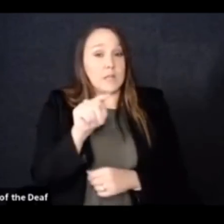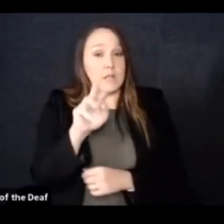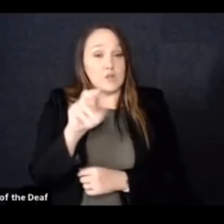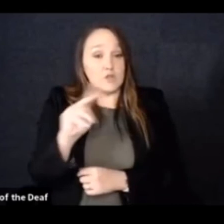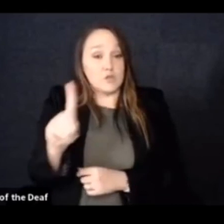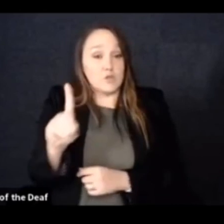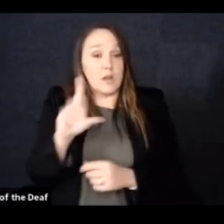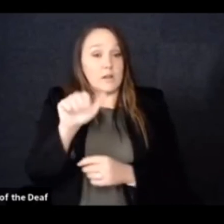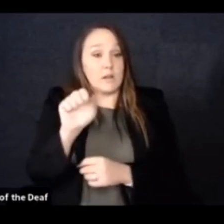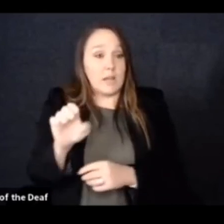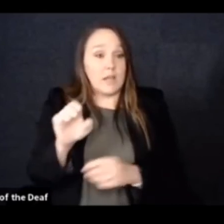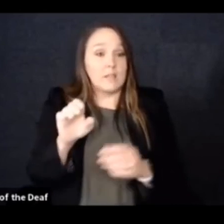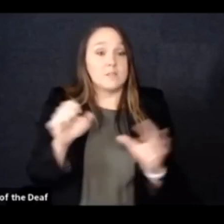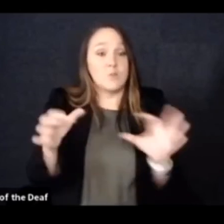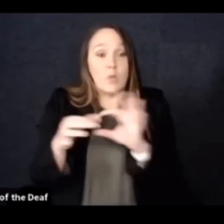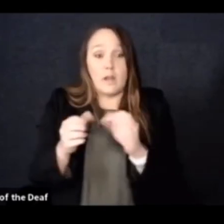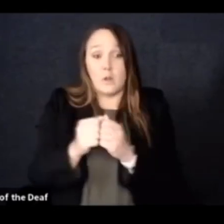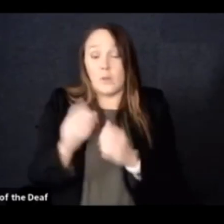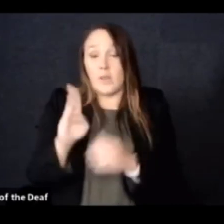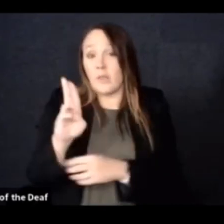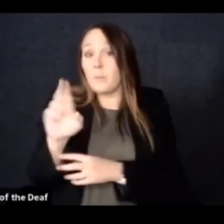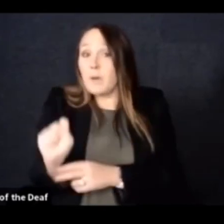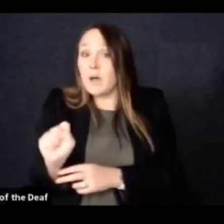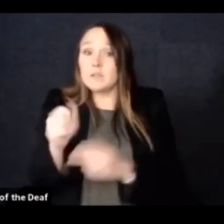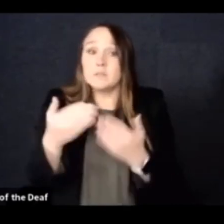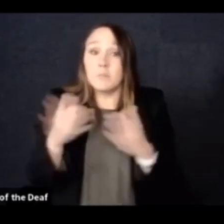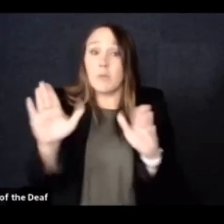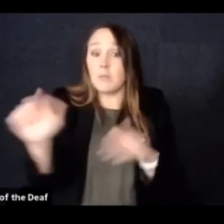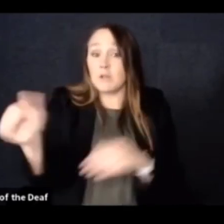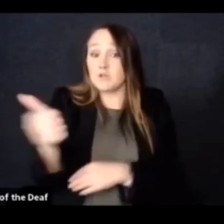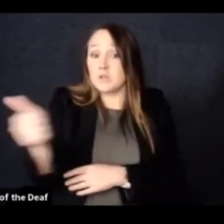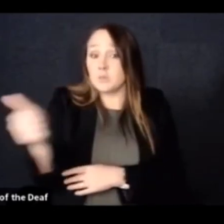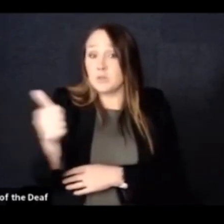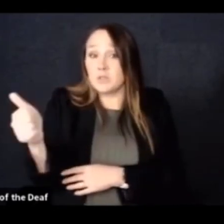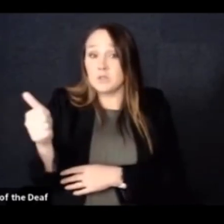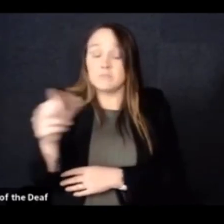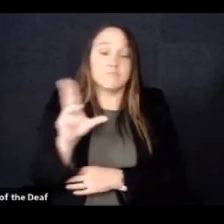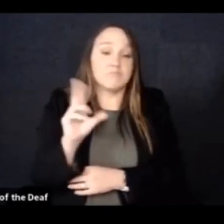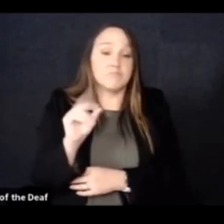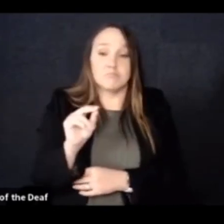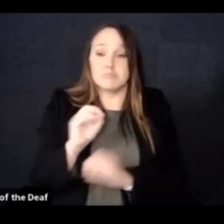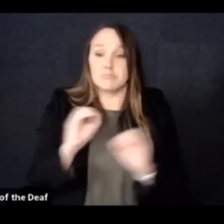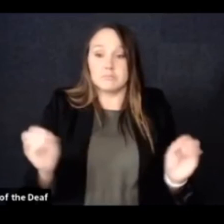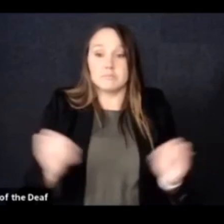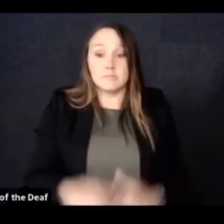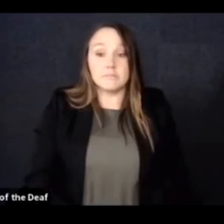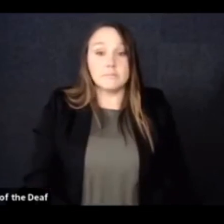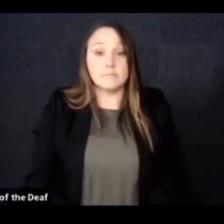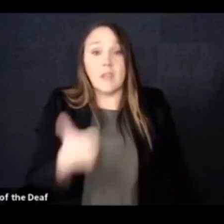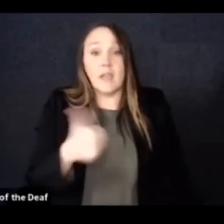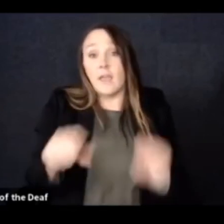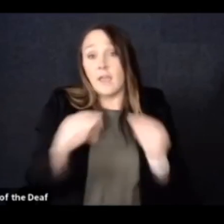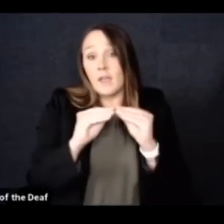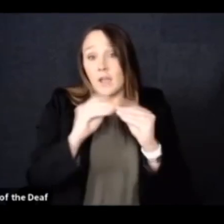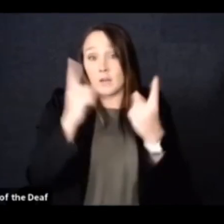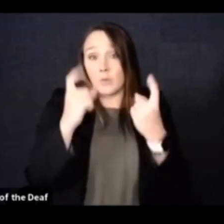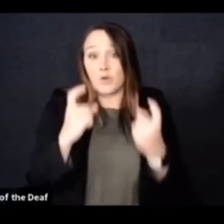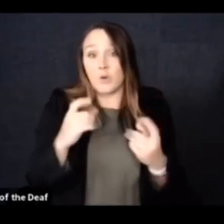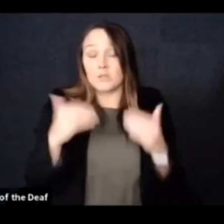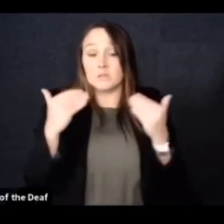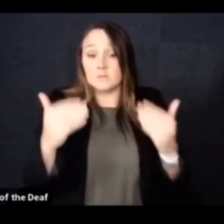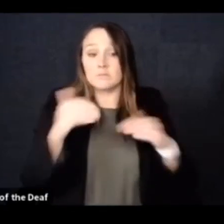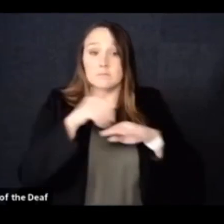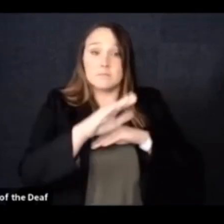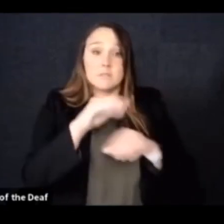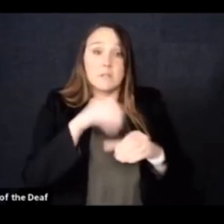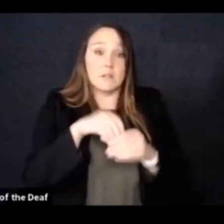connected to buses and public transportation and contact tracing? We have not. All right, any further questions, please go ahead and submit them